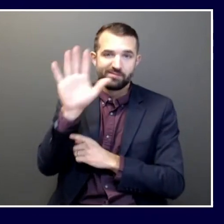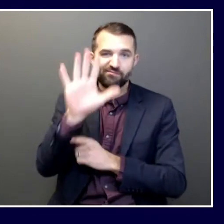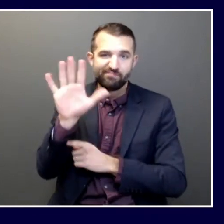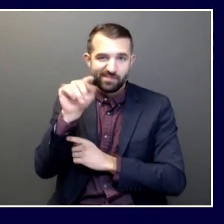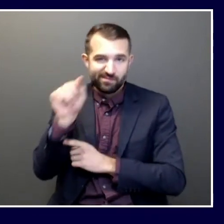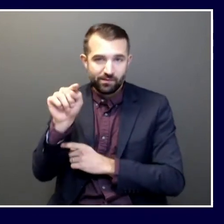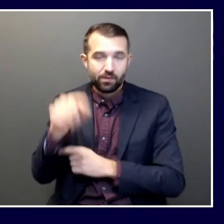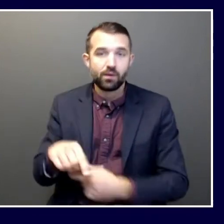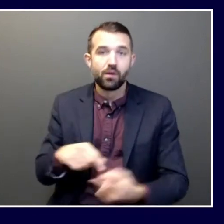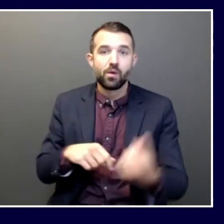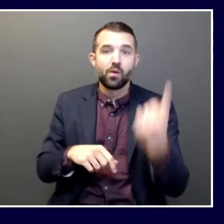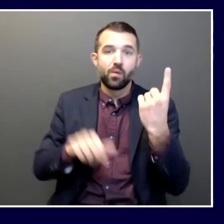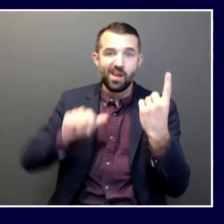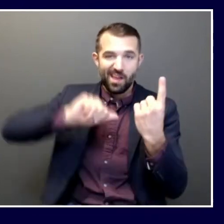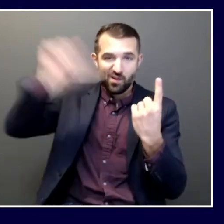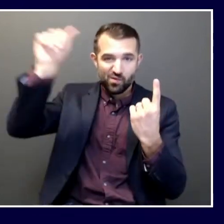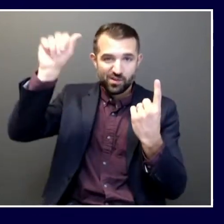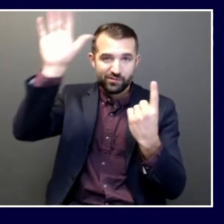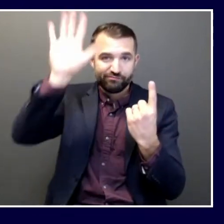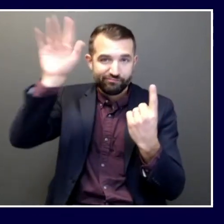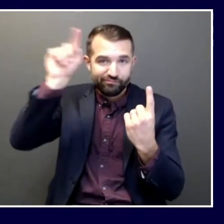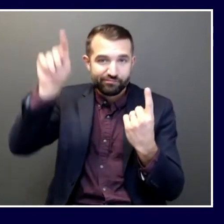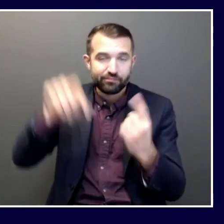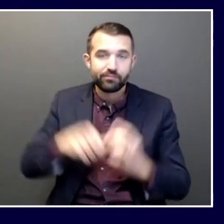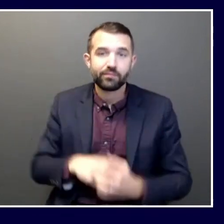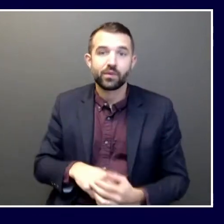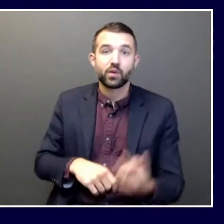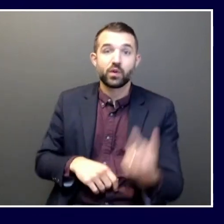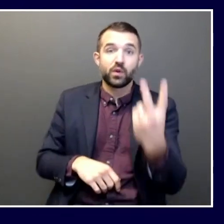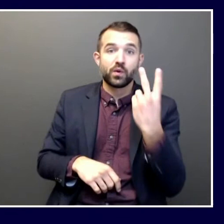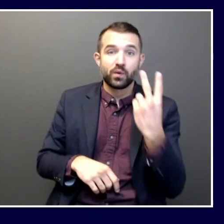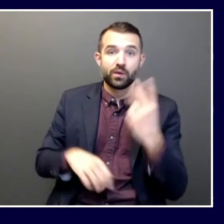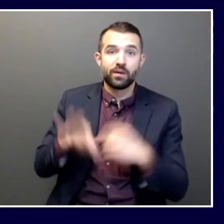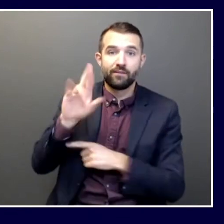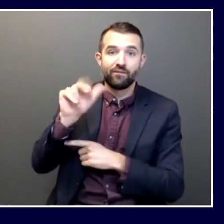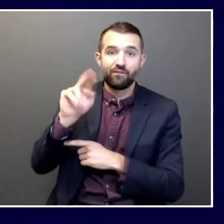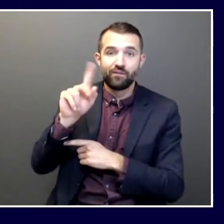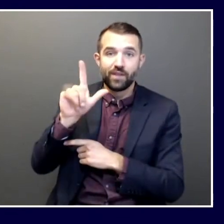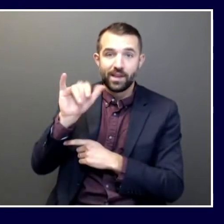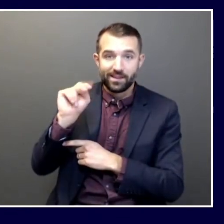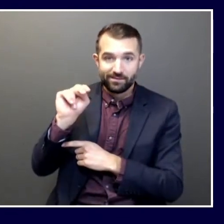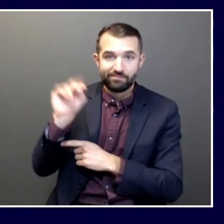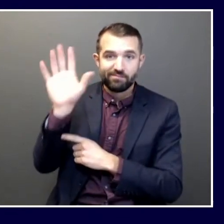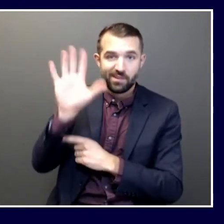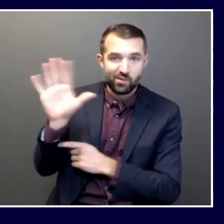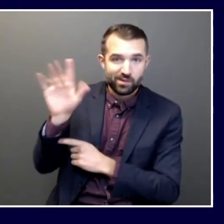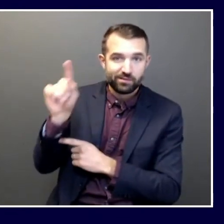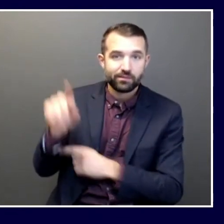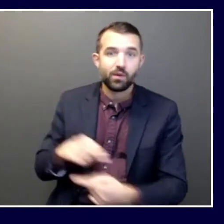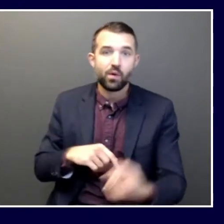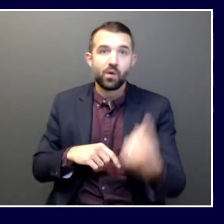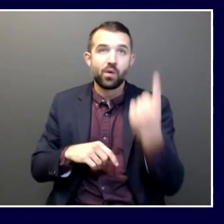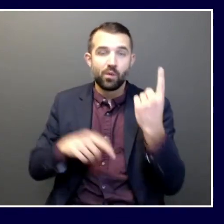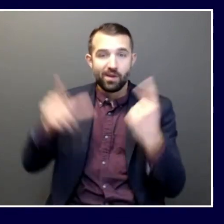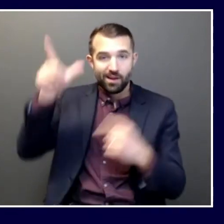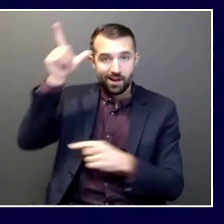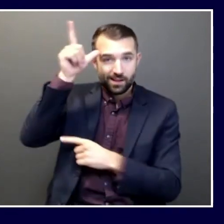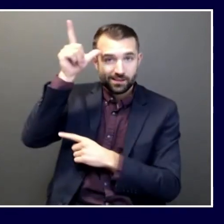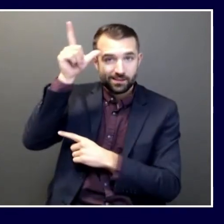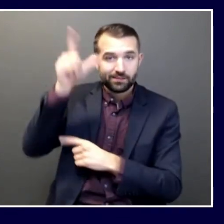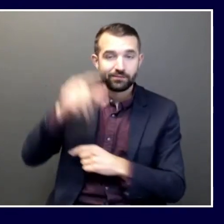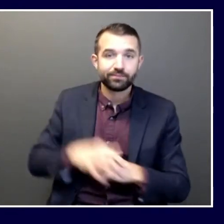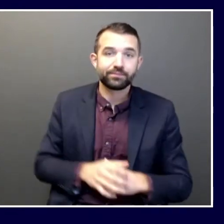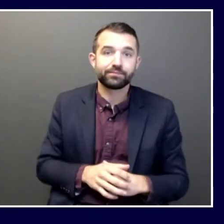County, 2 residents of Franklin County, 1 resident of Lincoln County, 4 residents of